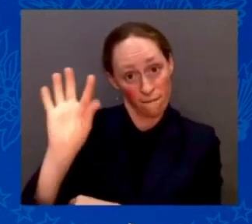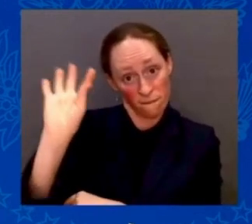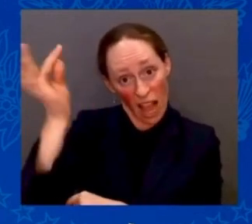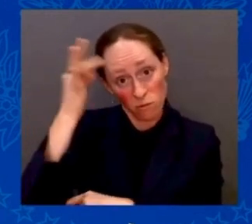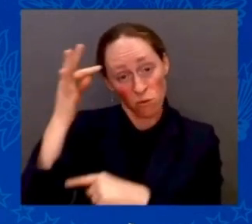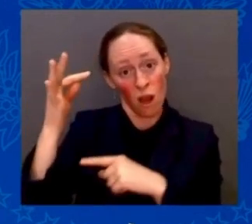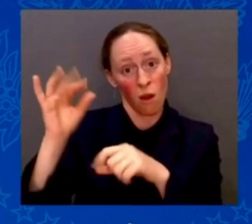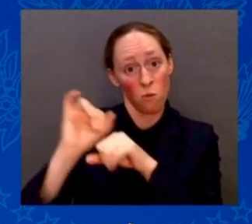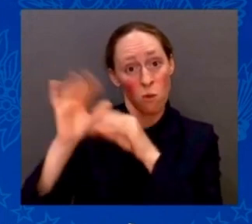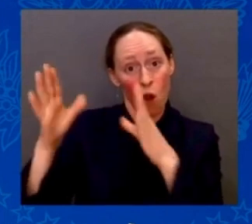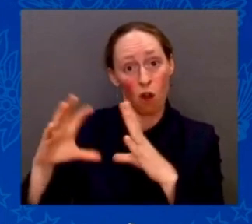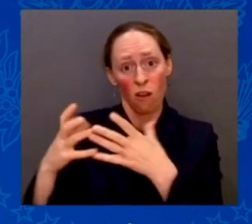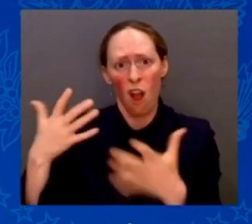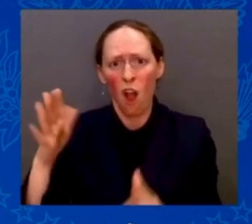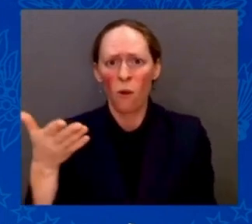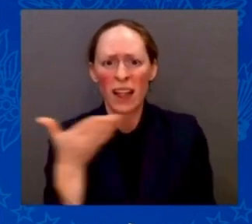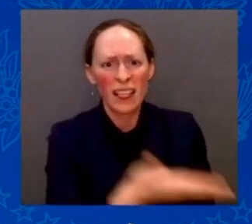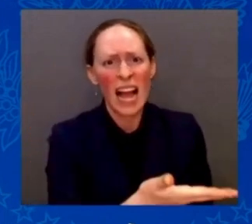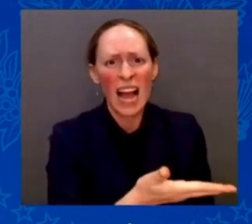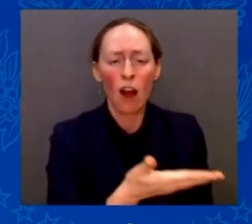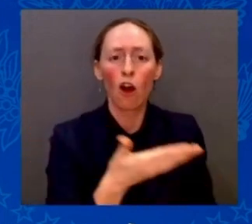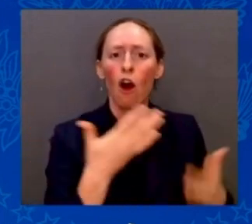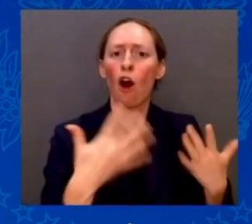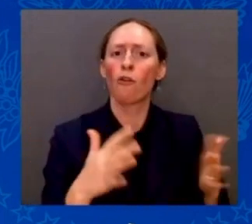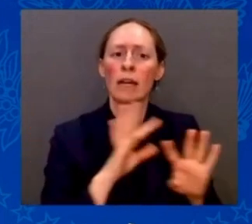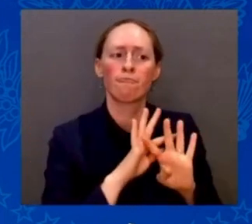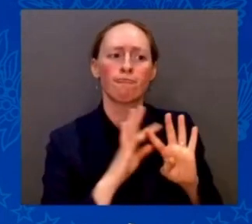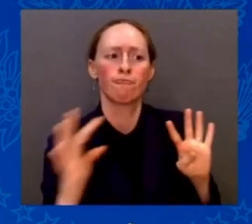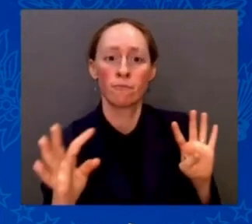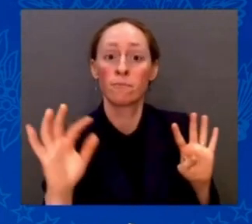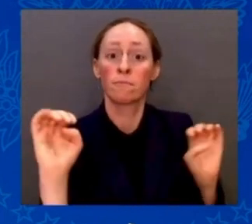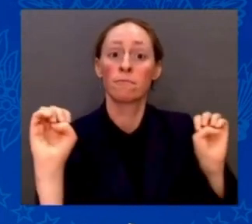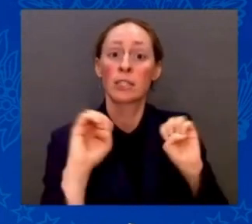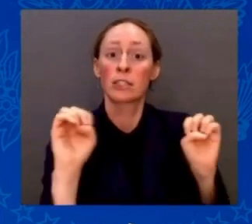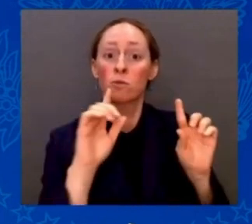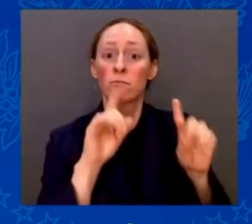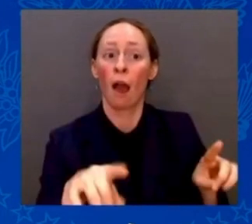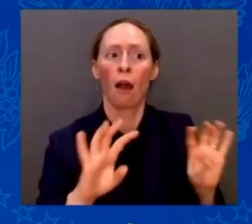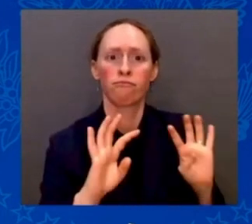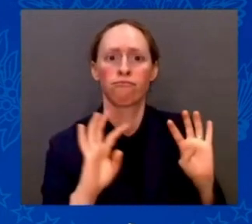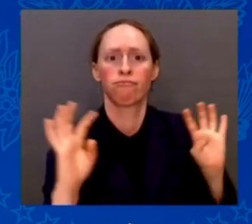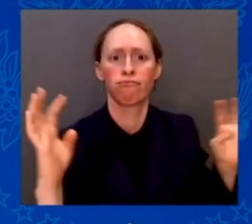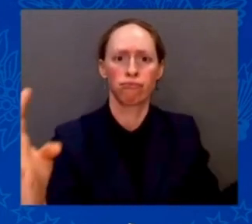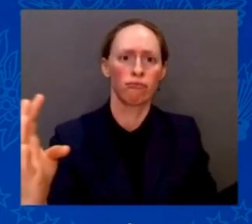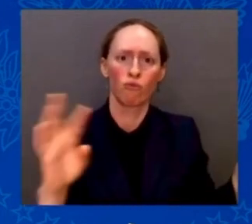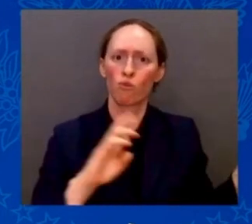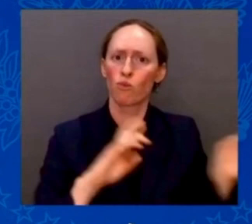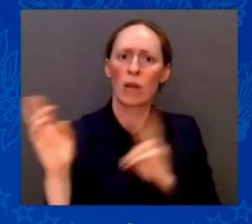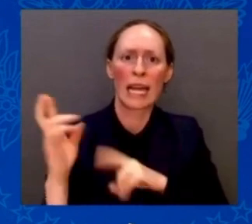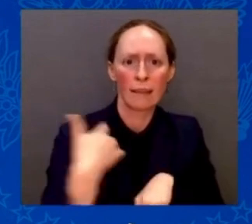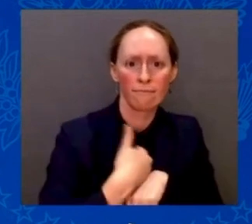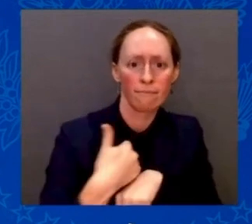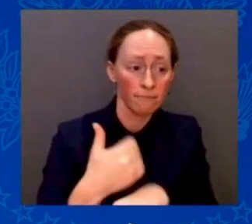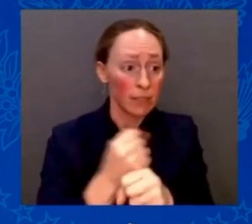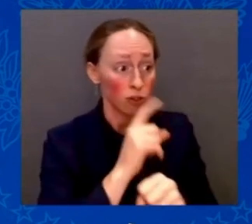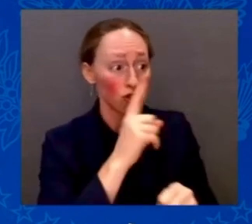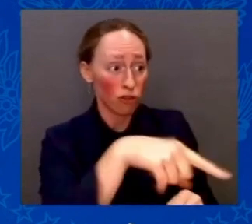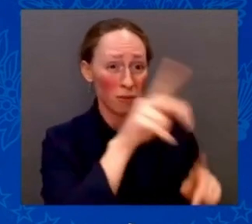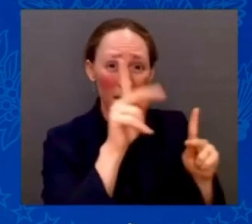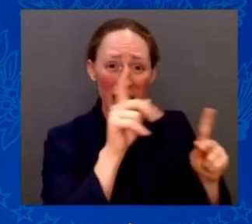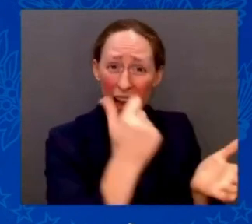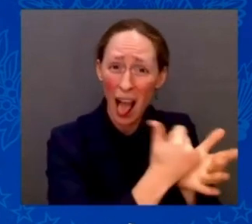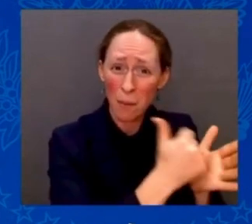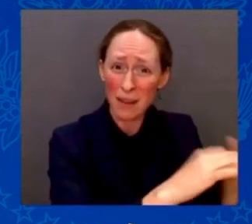to get people to safety. You've all been reporting this. You've seen it on television. There are a number of rescues already taken place as I